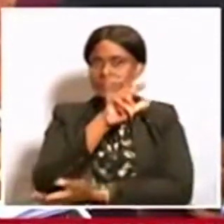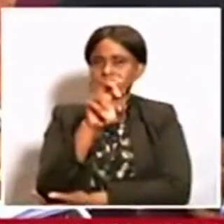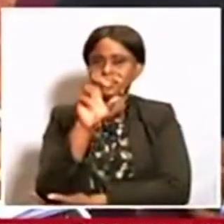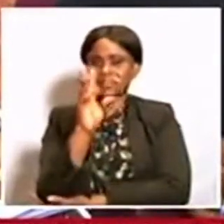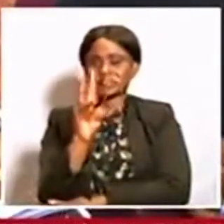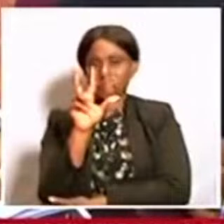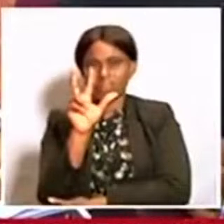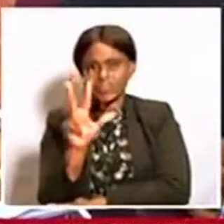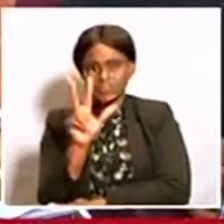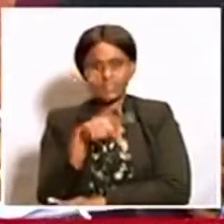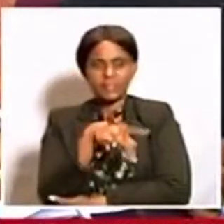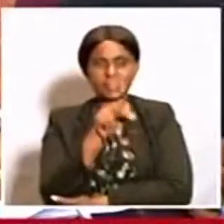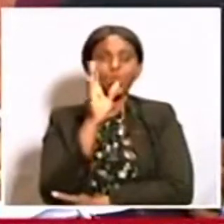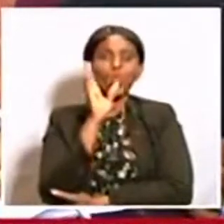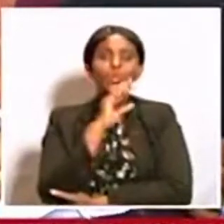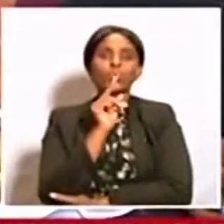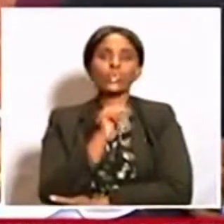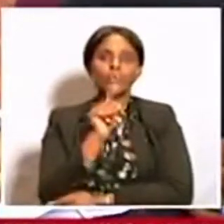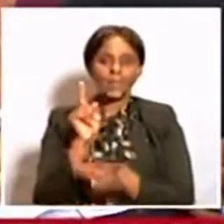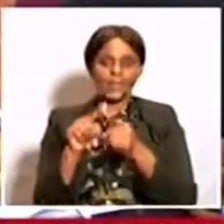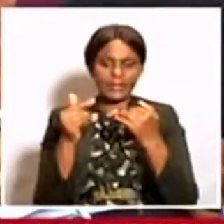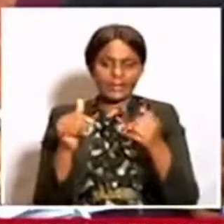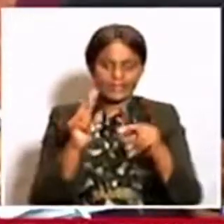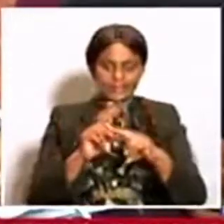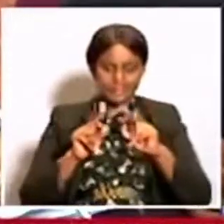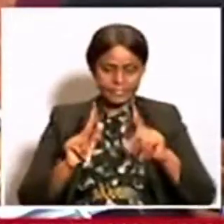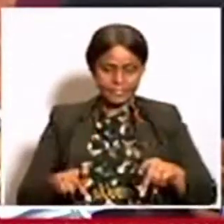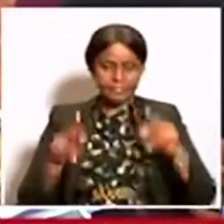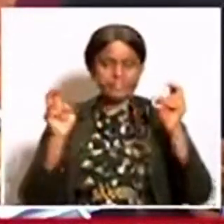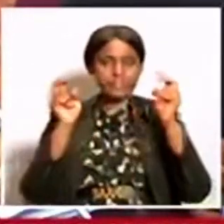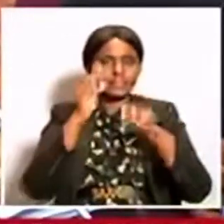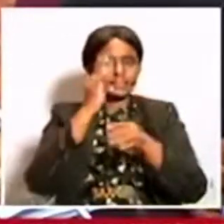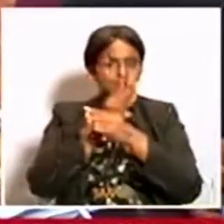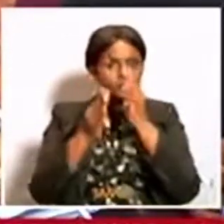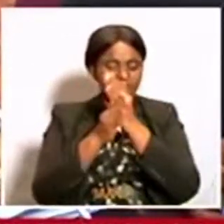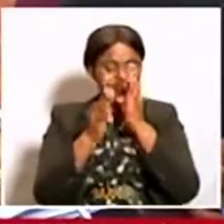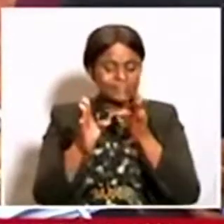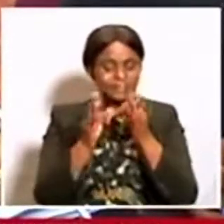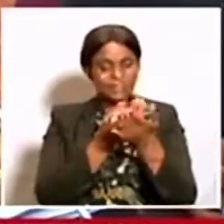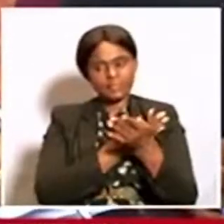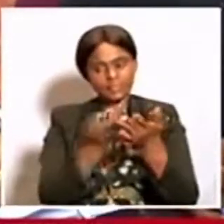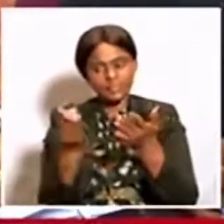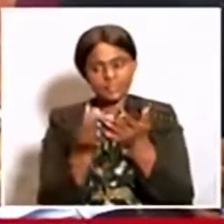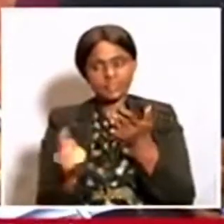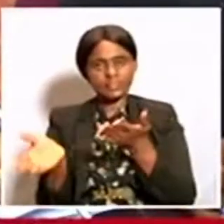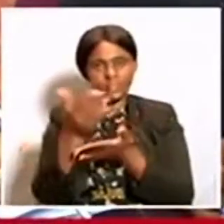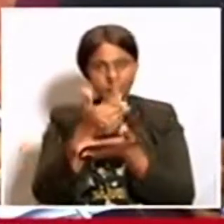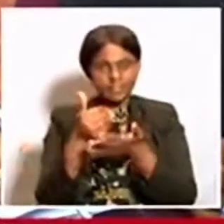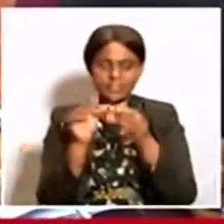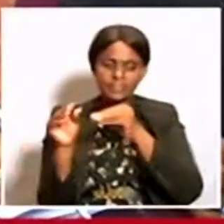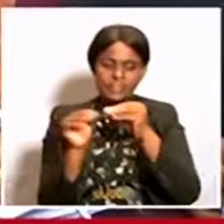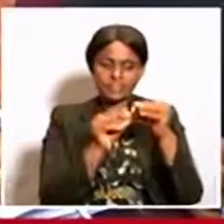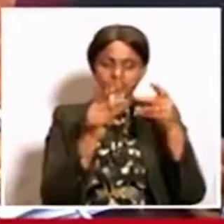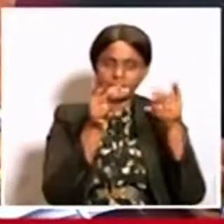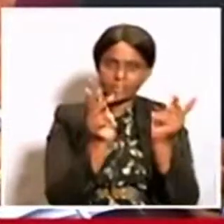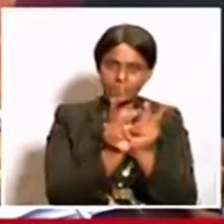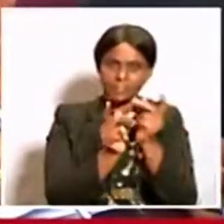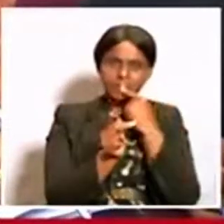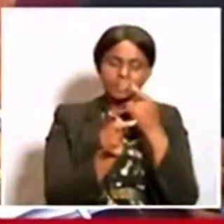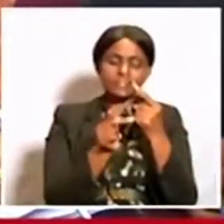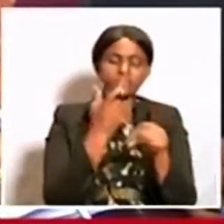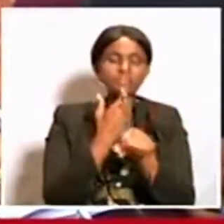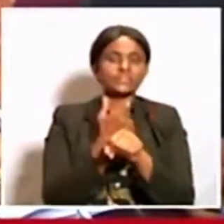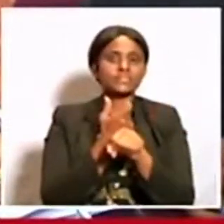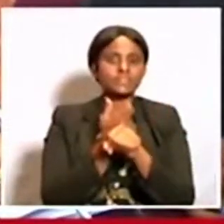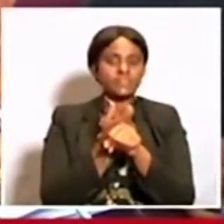241,363 as adverse payment. However, Chair, the contractor failed to mobilize on site, citing difficulties